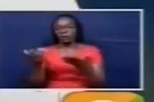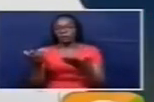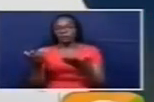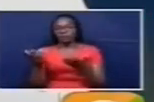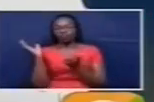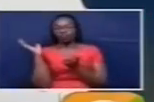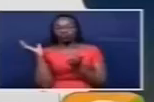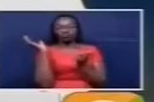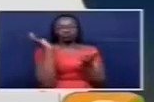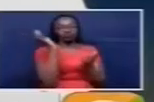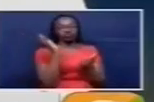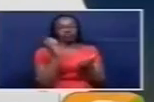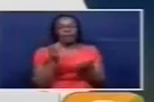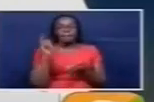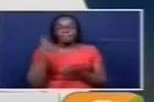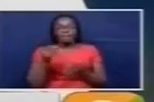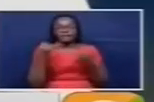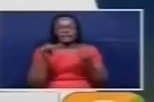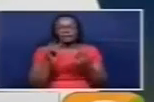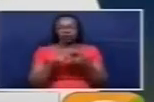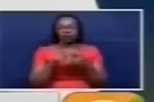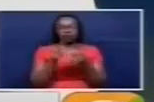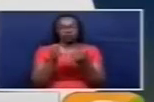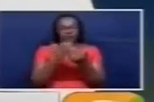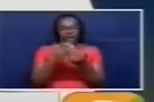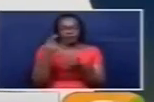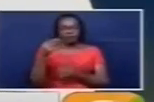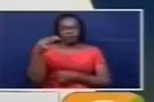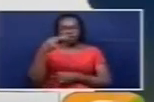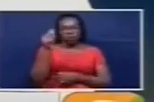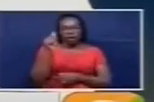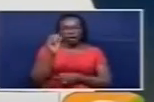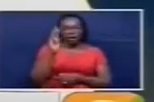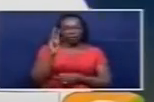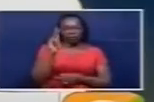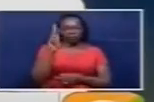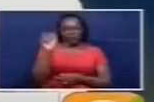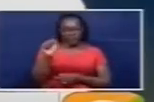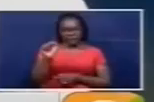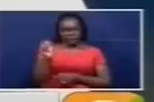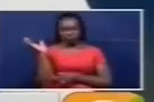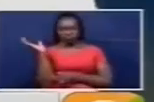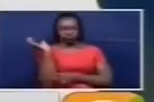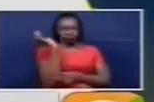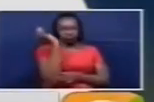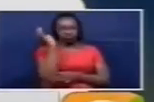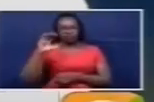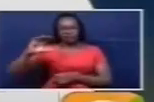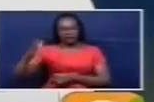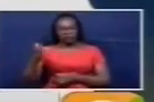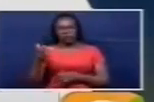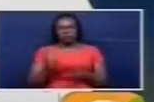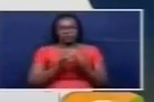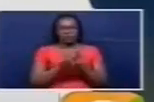system to ensure that hawkers in Nairobi are not criminalized and being stabbed by Kanjo. Boda riders, yes, sometimes they're very unruly, but they're earning an honest living. We need to ensure